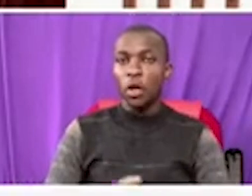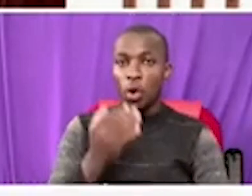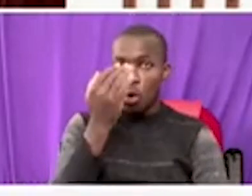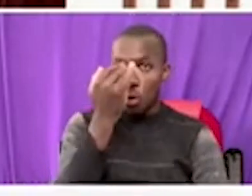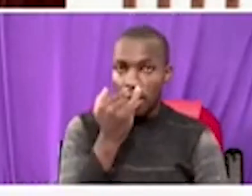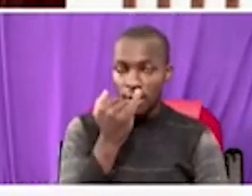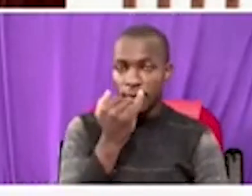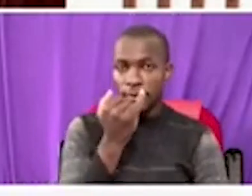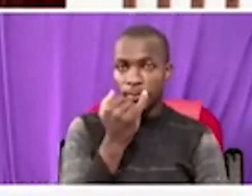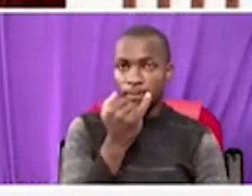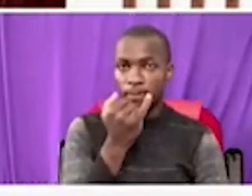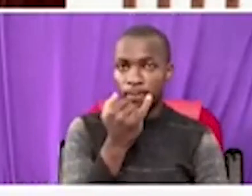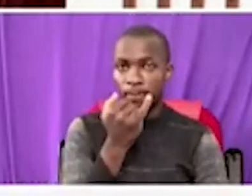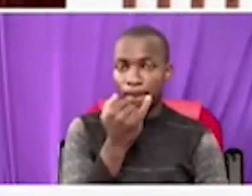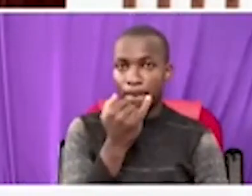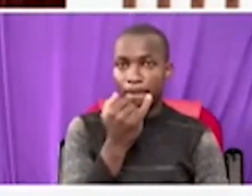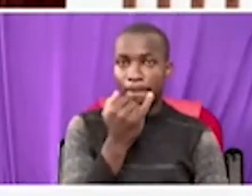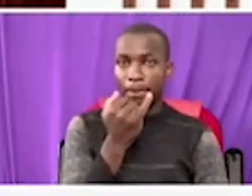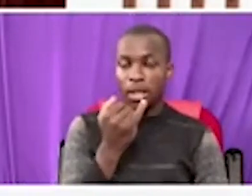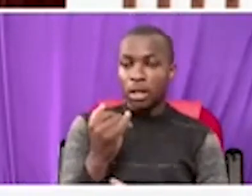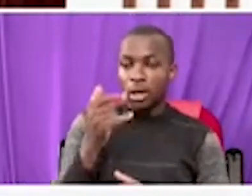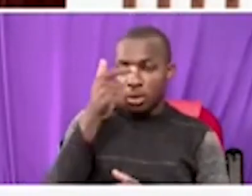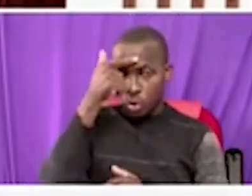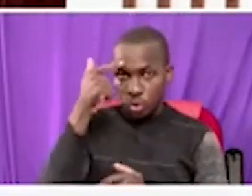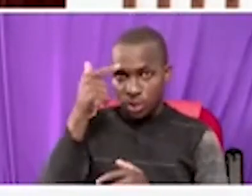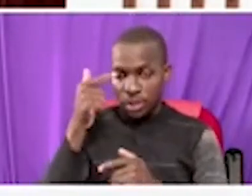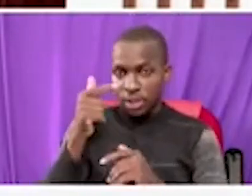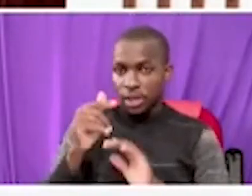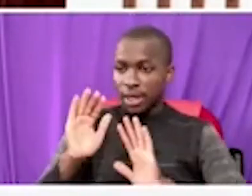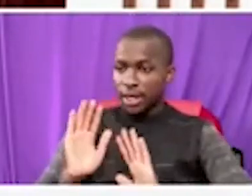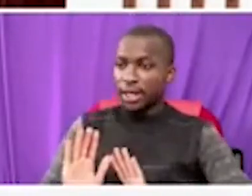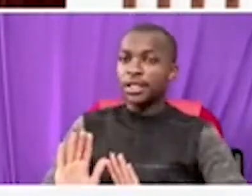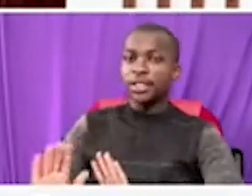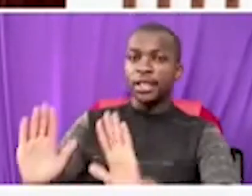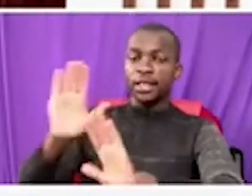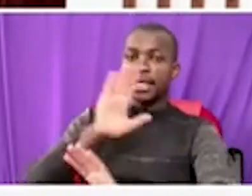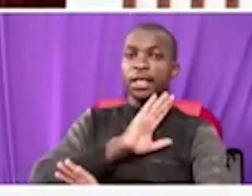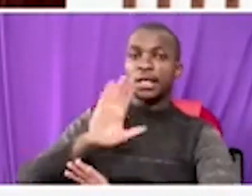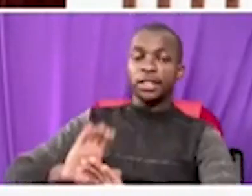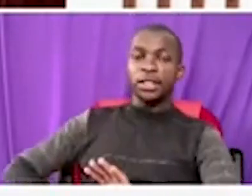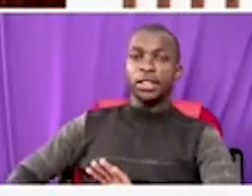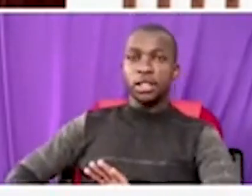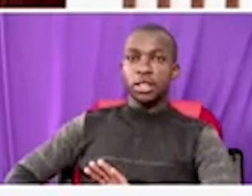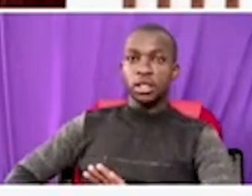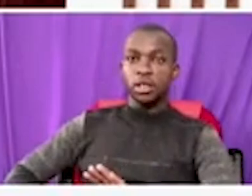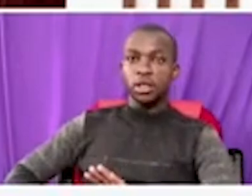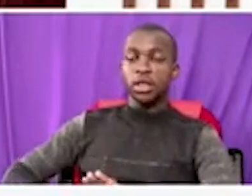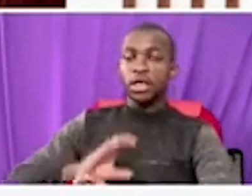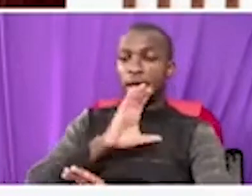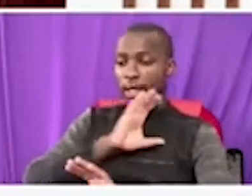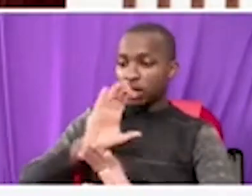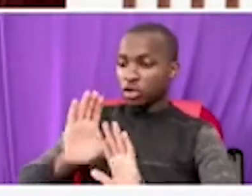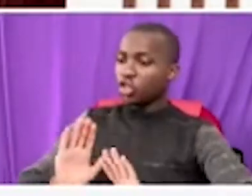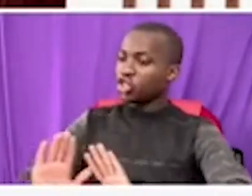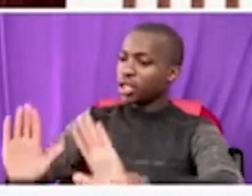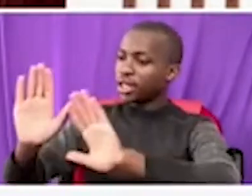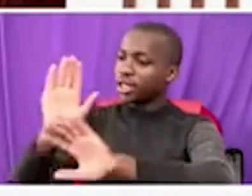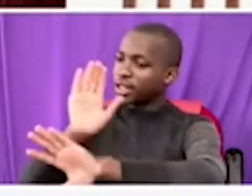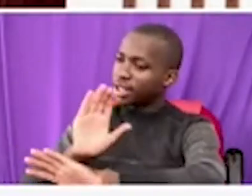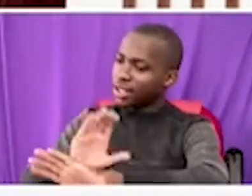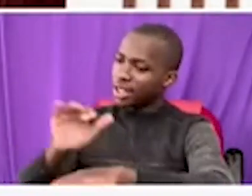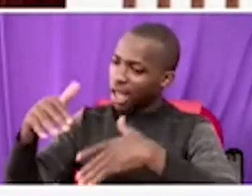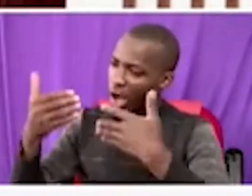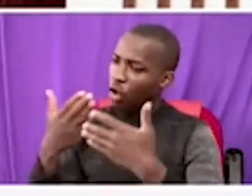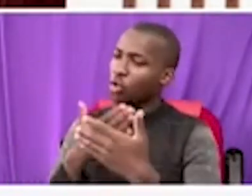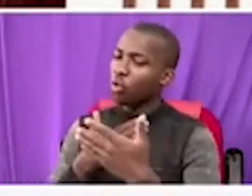because reject Christianity all you want, reject the church all you want,